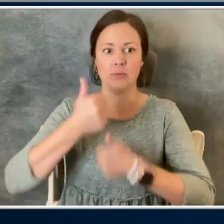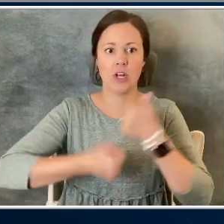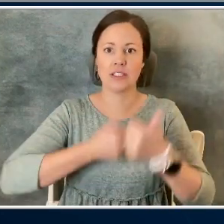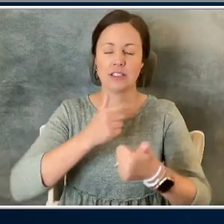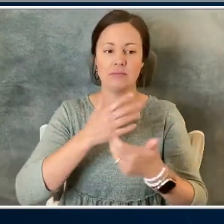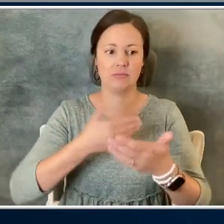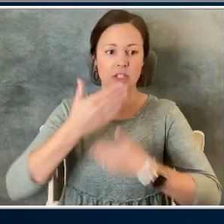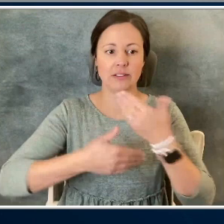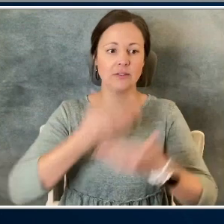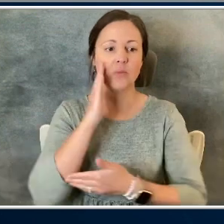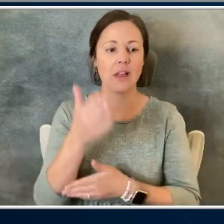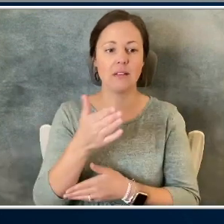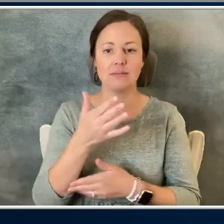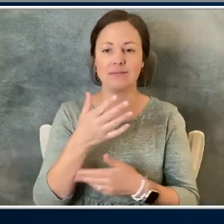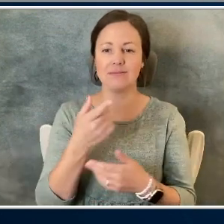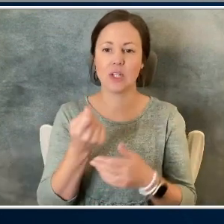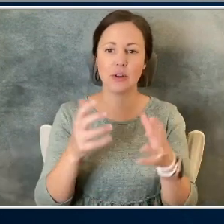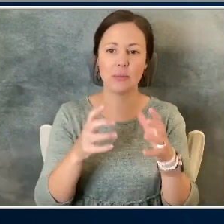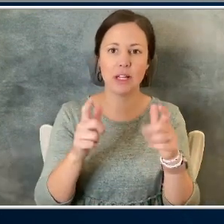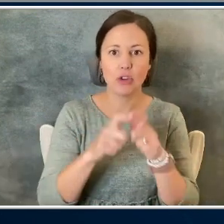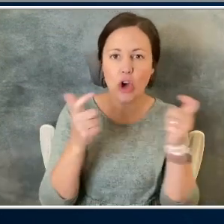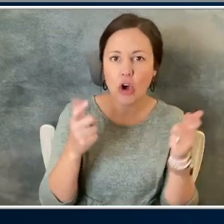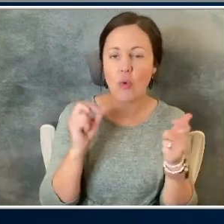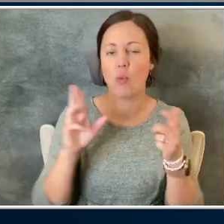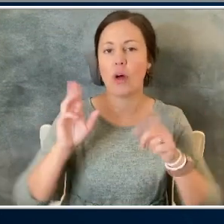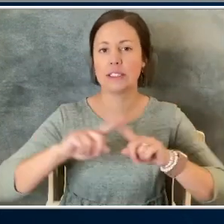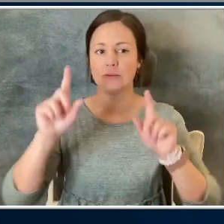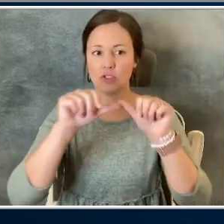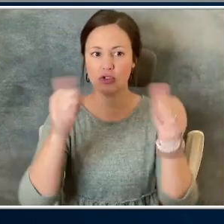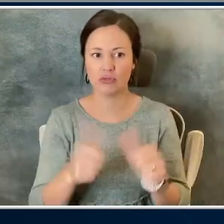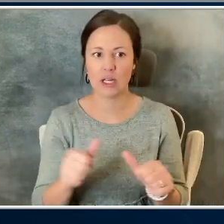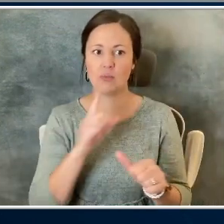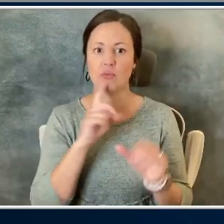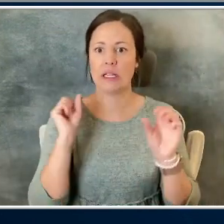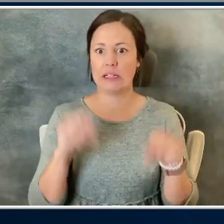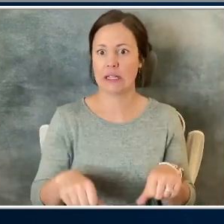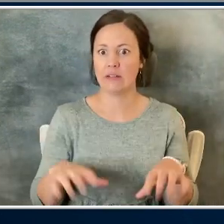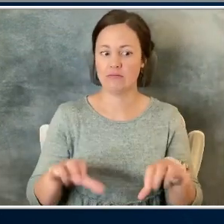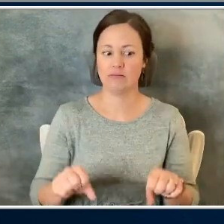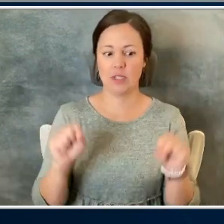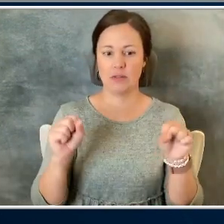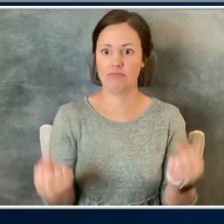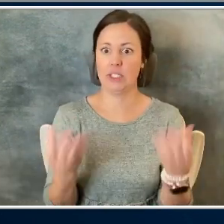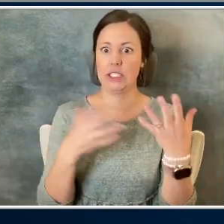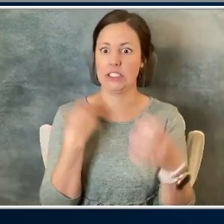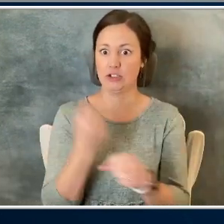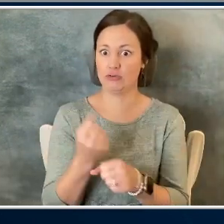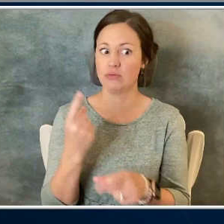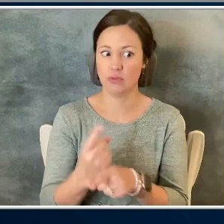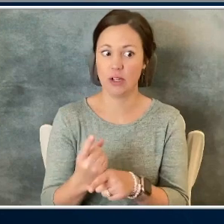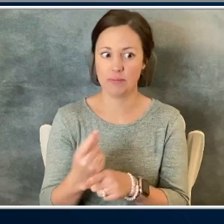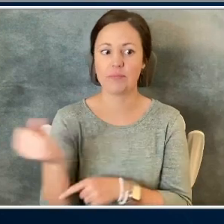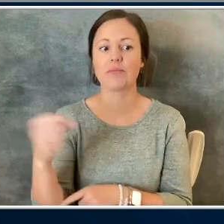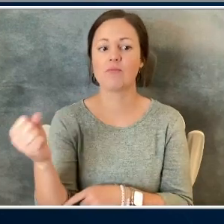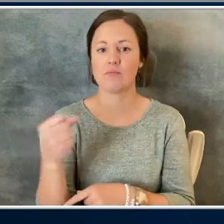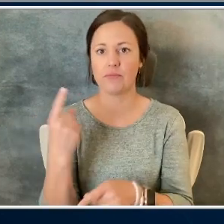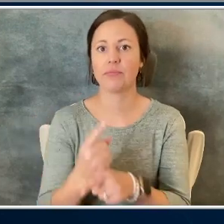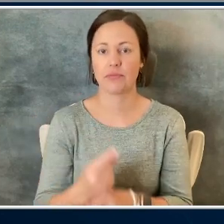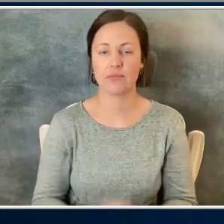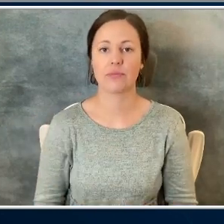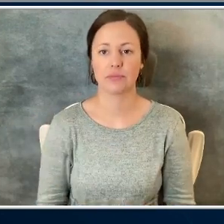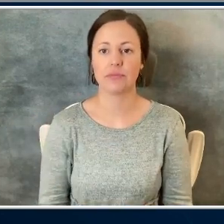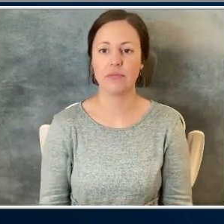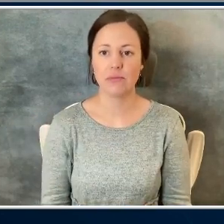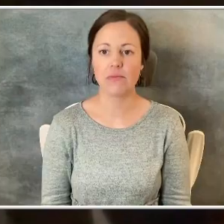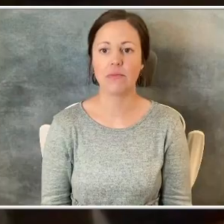different shape, and that's why it can take a longer time over a period of years to get that done. Is that right? Correct. Oh, It's like